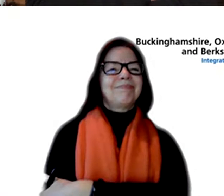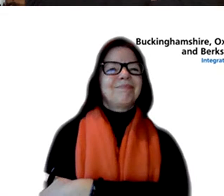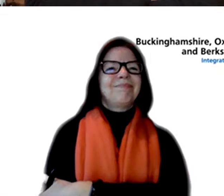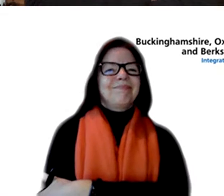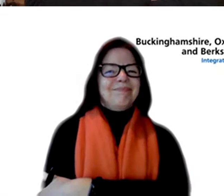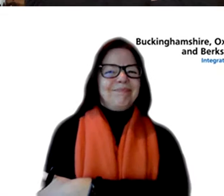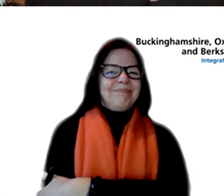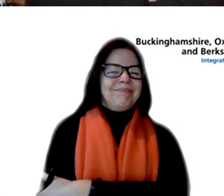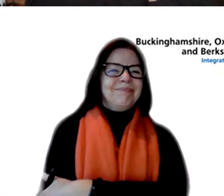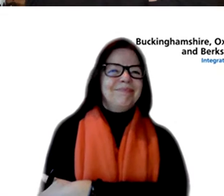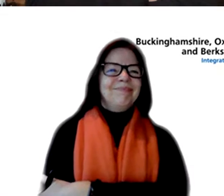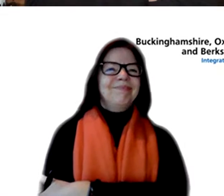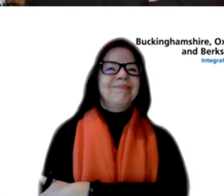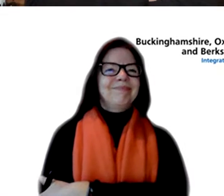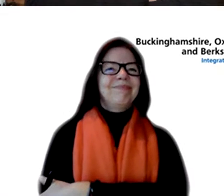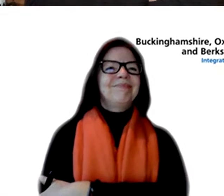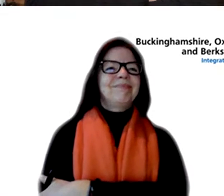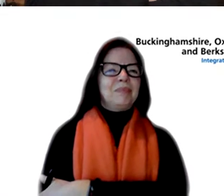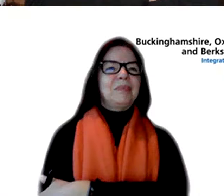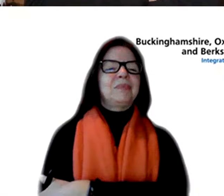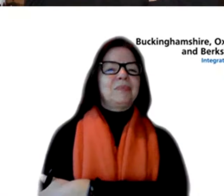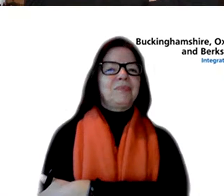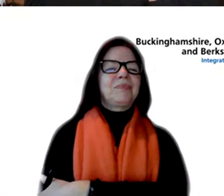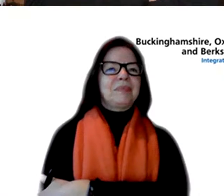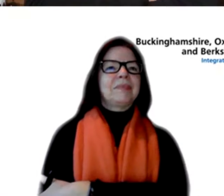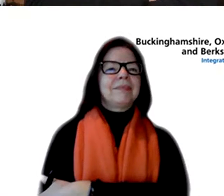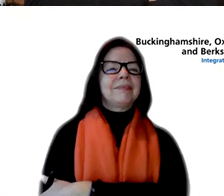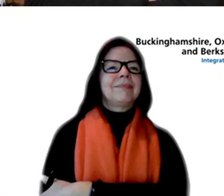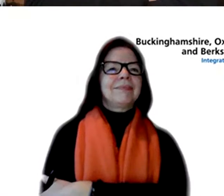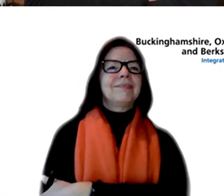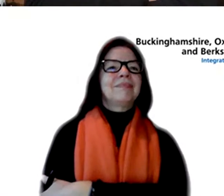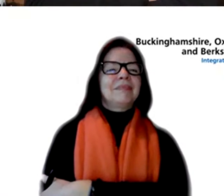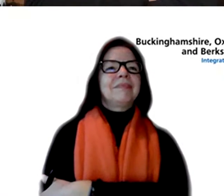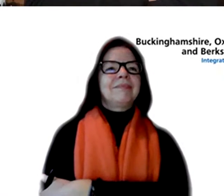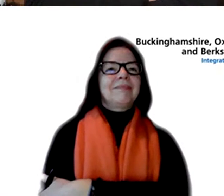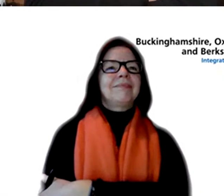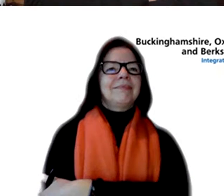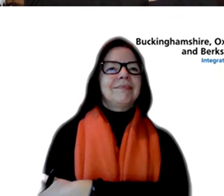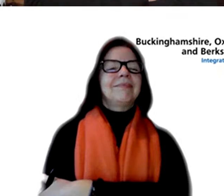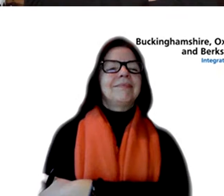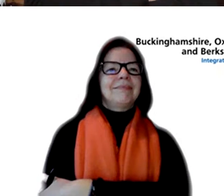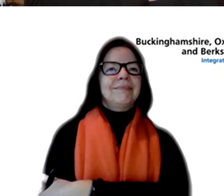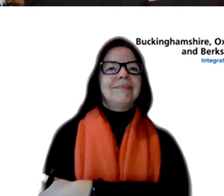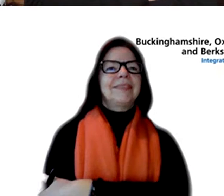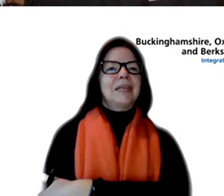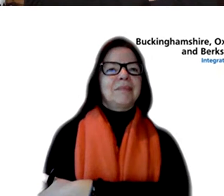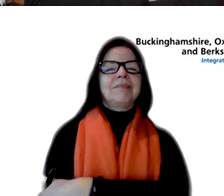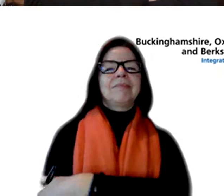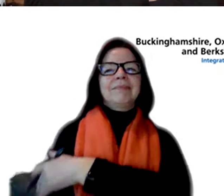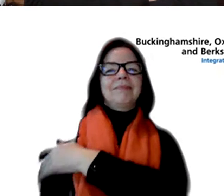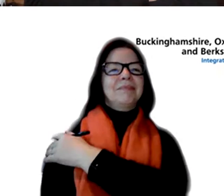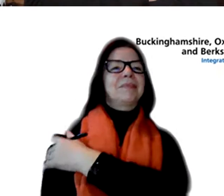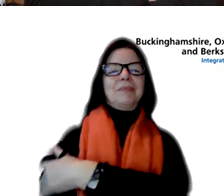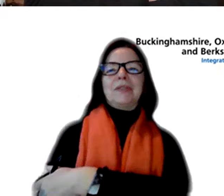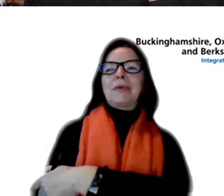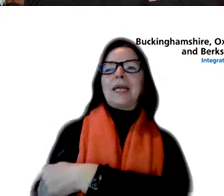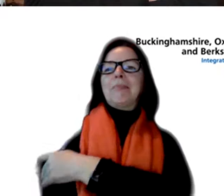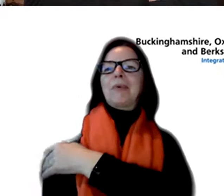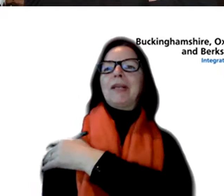but but you're one that you can actually create your own interactions and personalize. Then I've never seen anything like